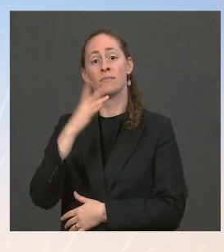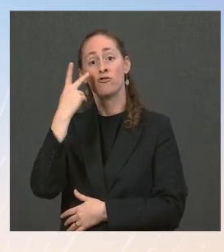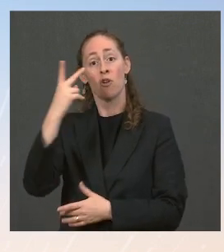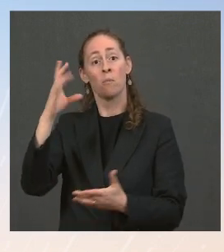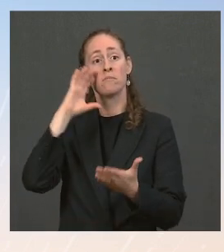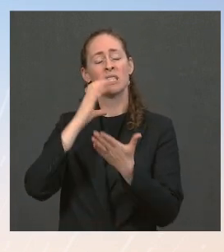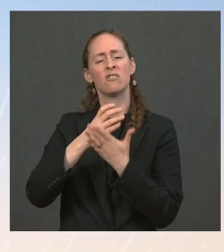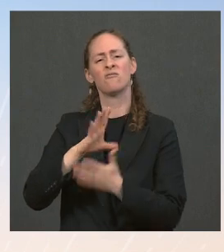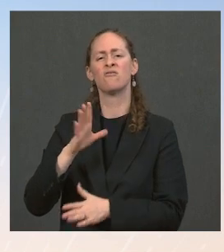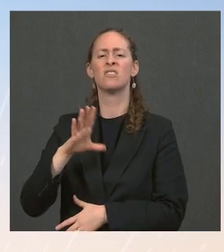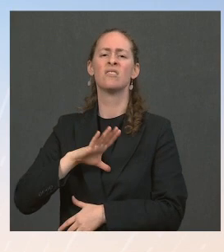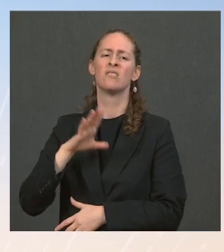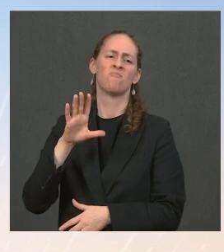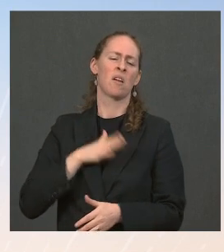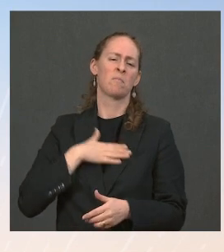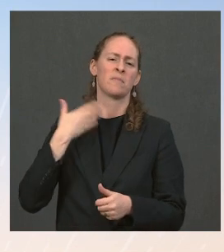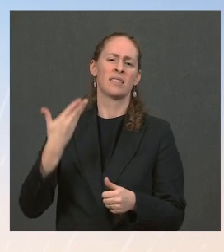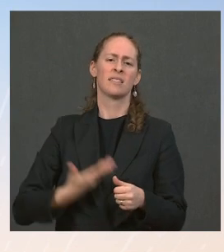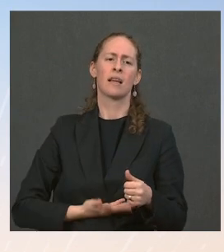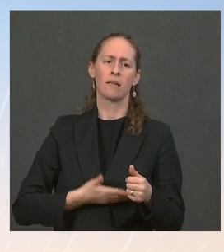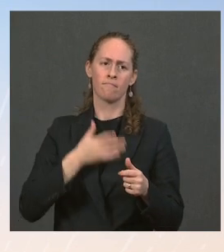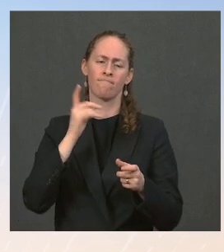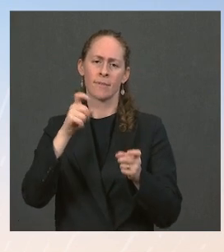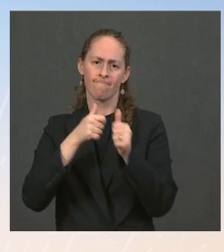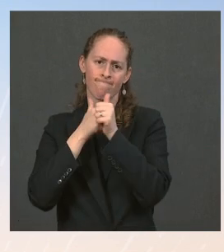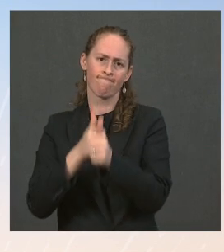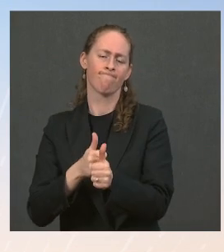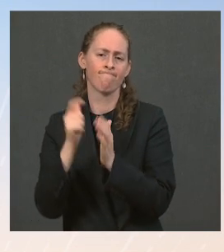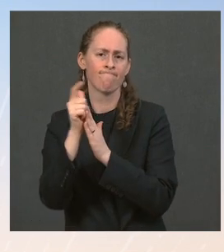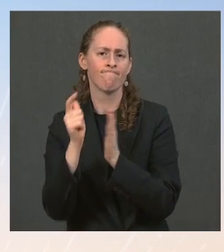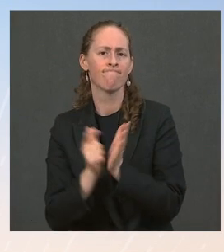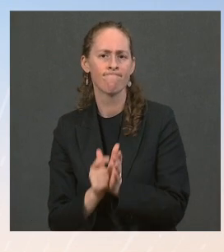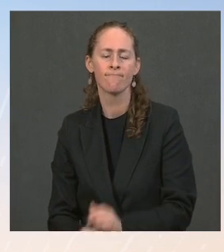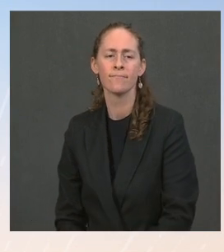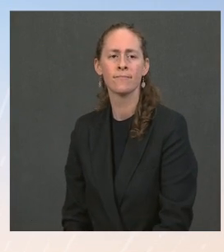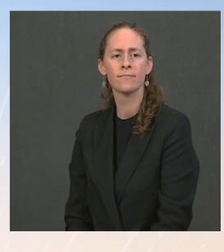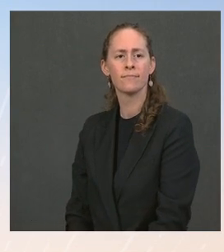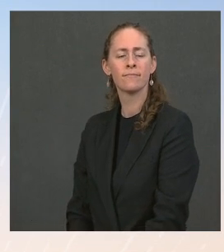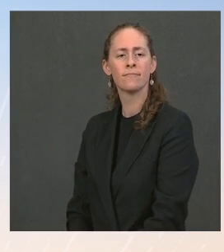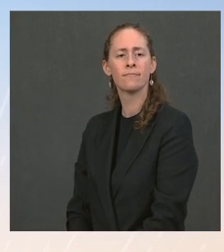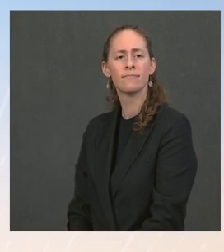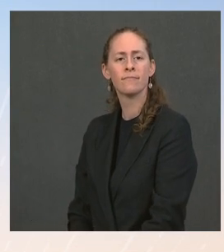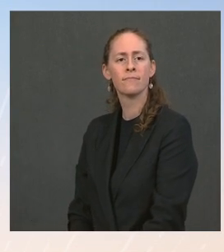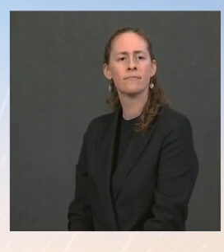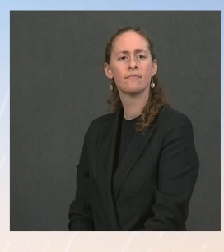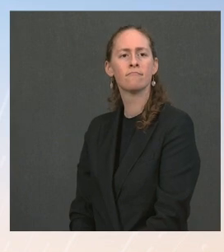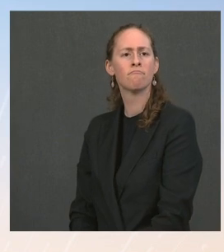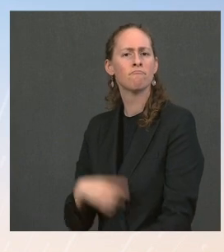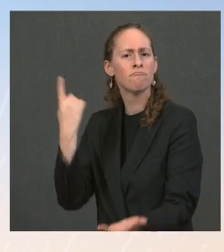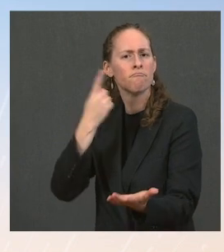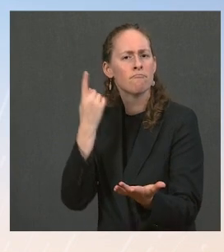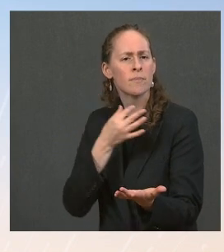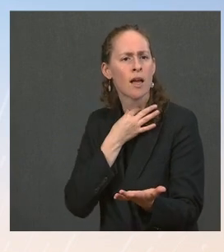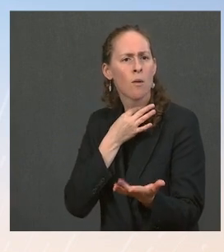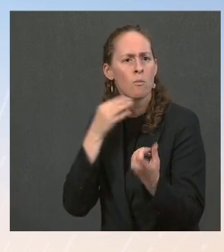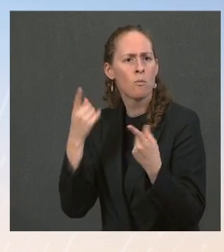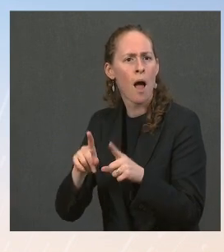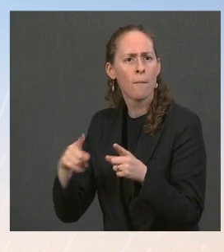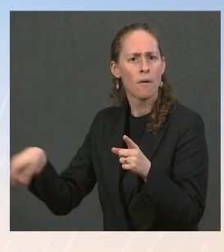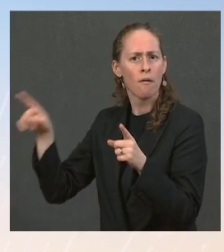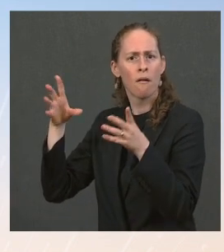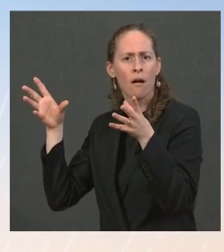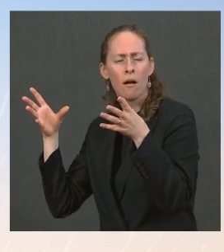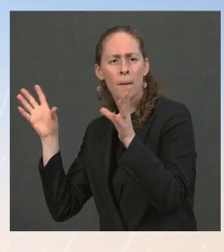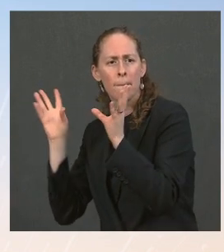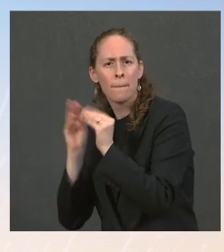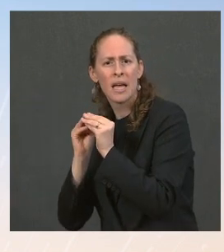laws. And what is your understanding of what transpired in the Oval Office yesterday when we were all in there trying to hear from the President and the